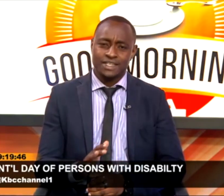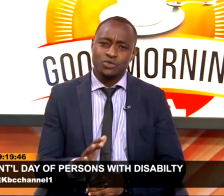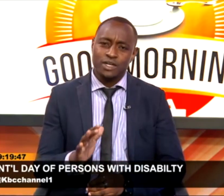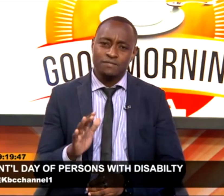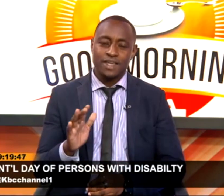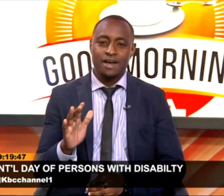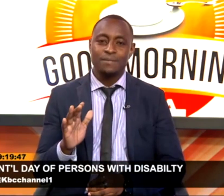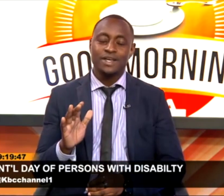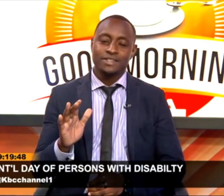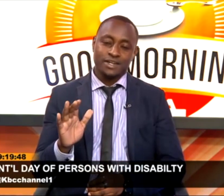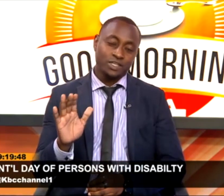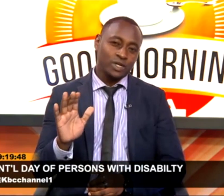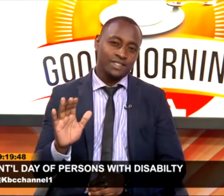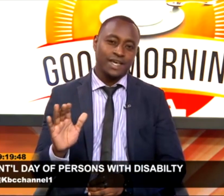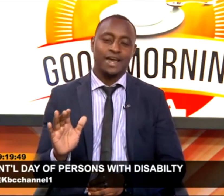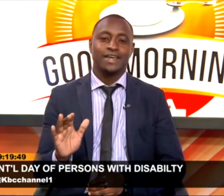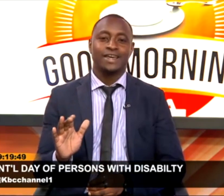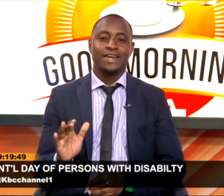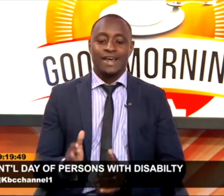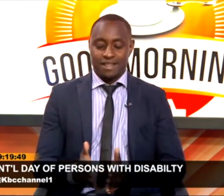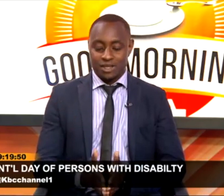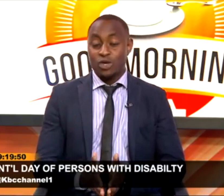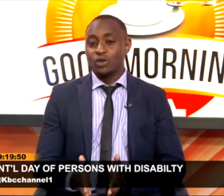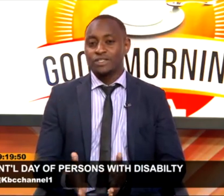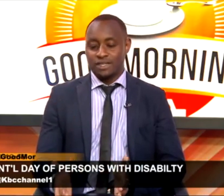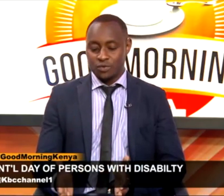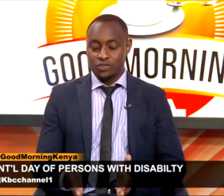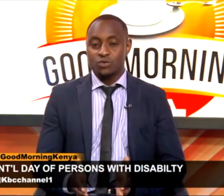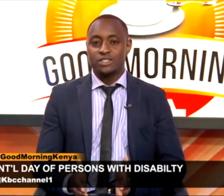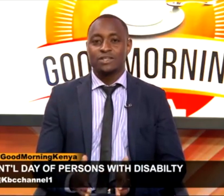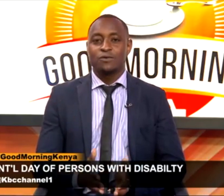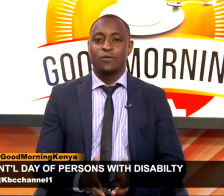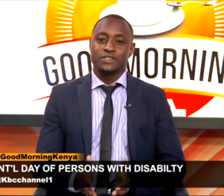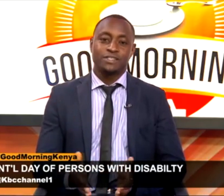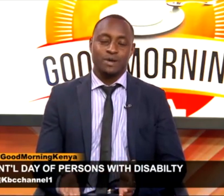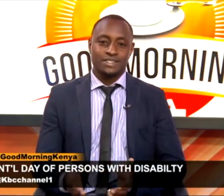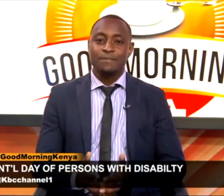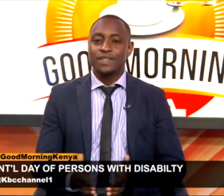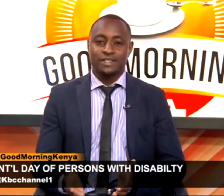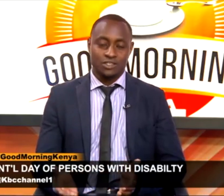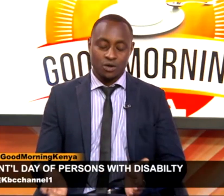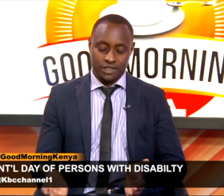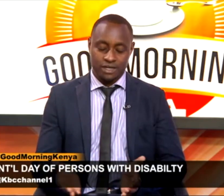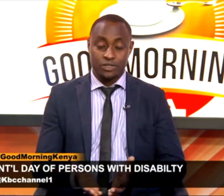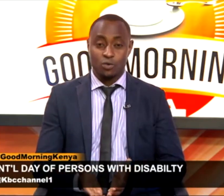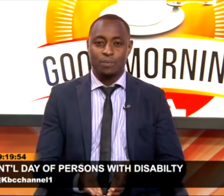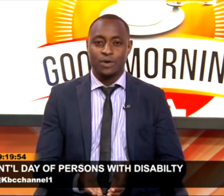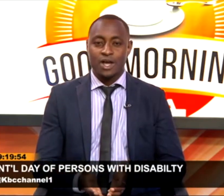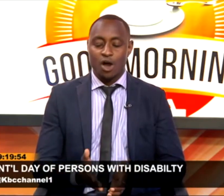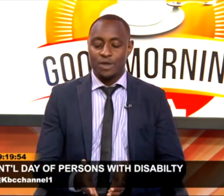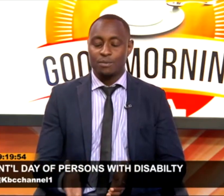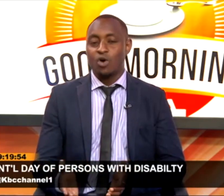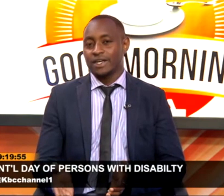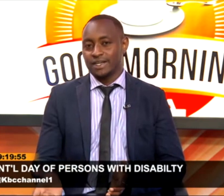achieve that. Just to lift the arm, stretch out and say hi. And then we are closing down the schools for 6 months, something that is outside our